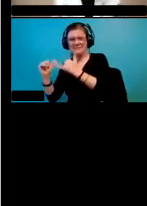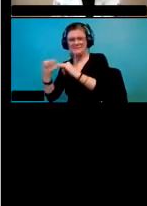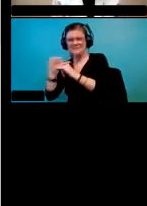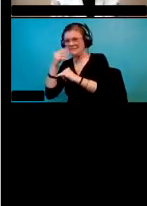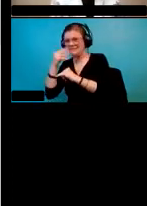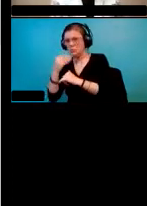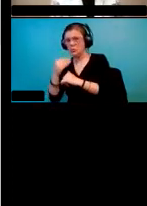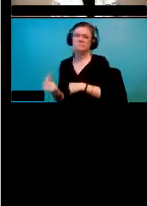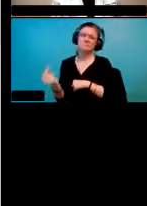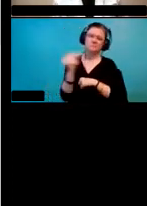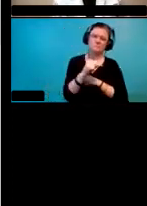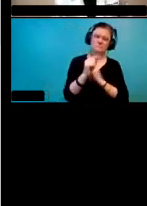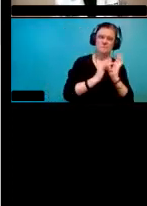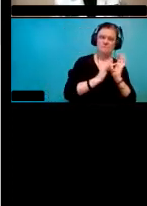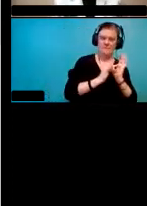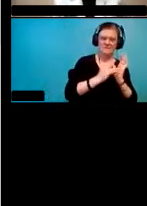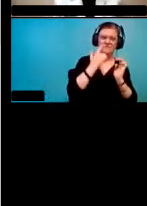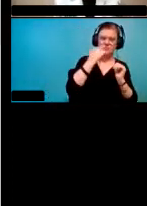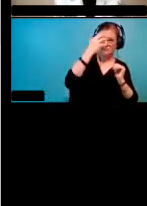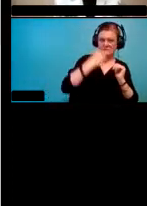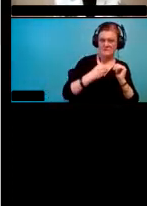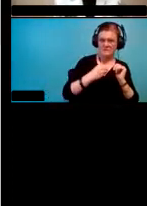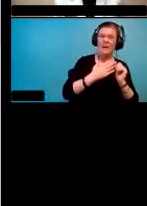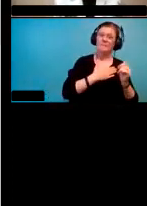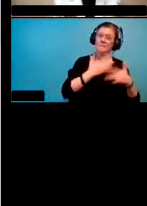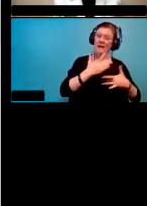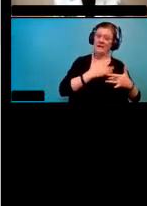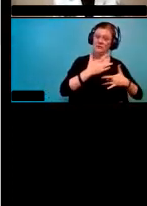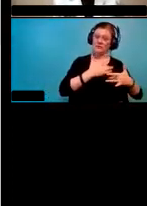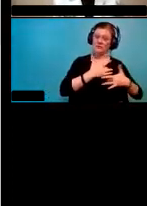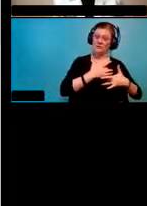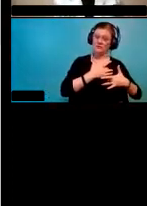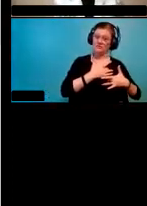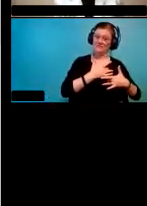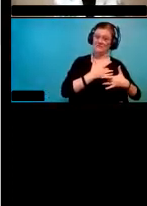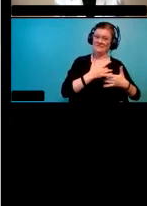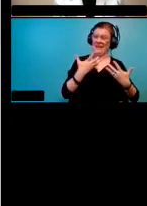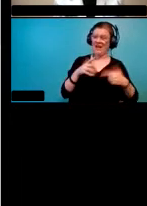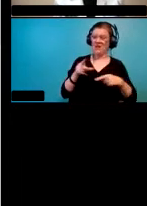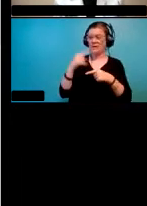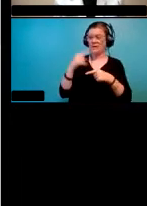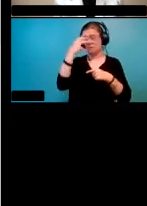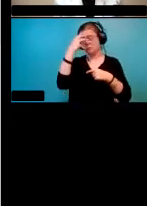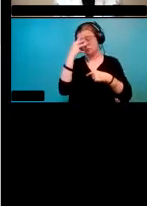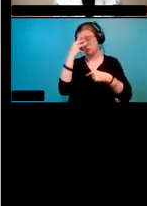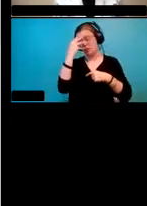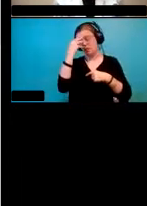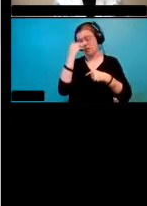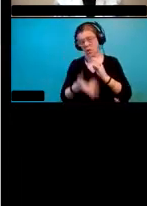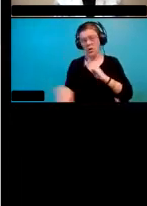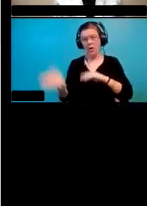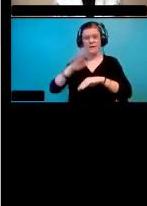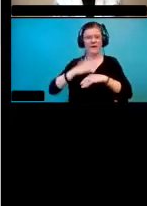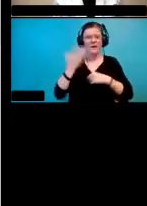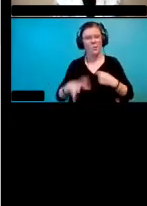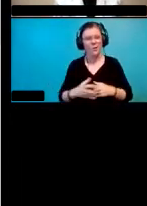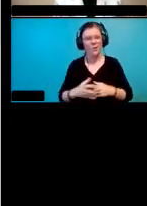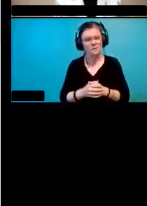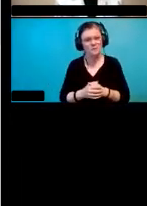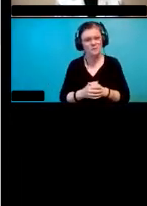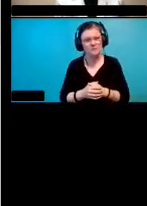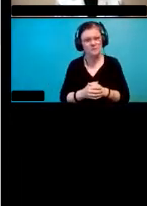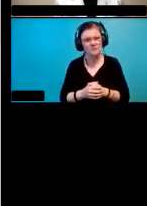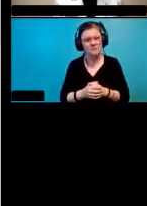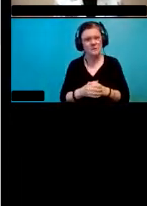sleep. My major concern with that, of course, is I don't want people too sleepy during the day. And of course, I want to be